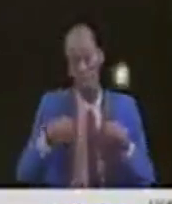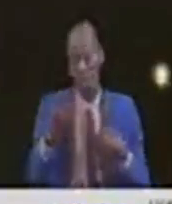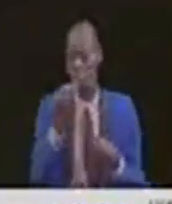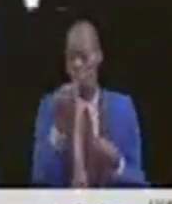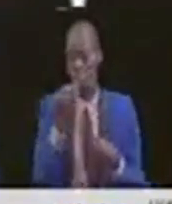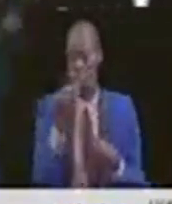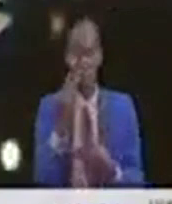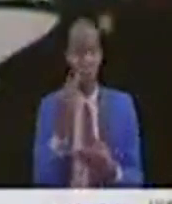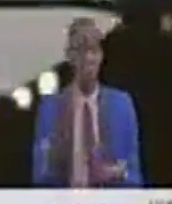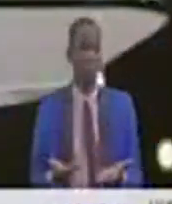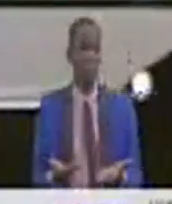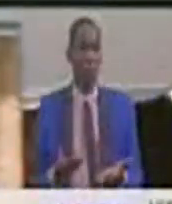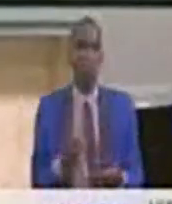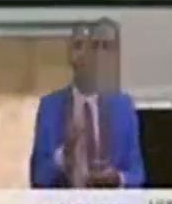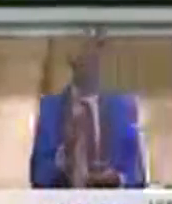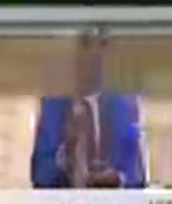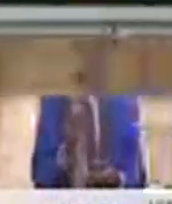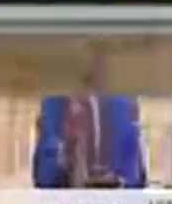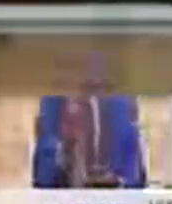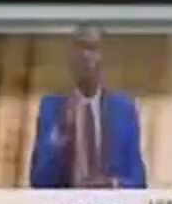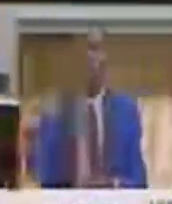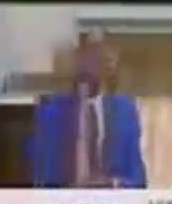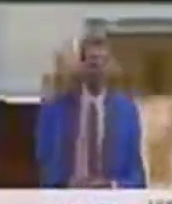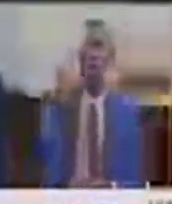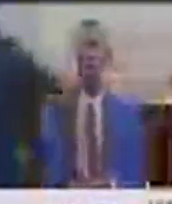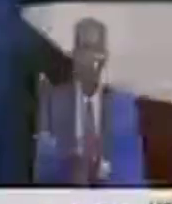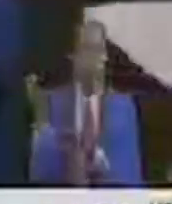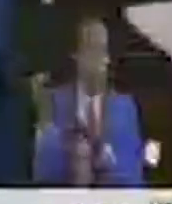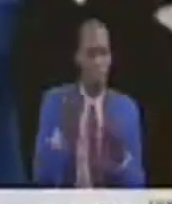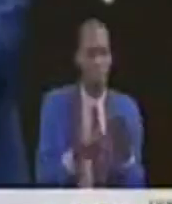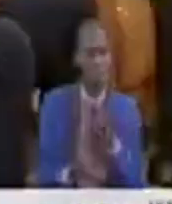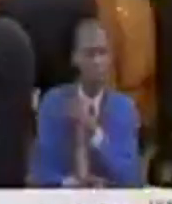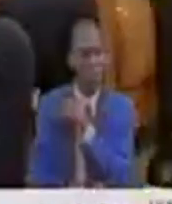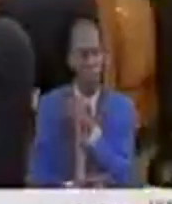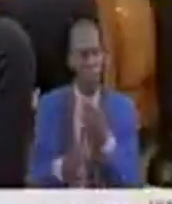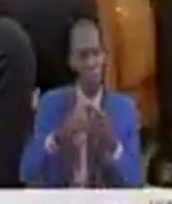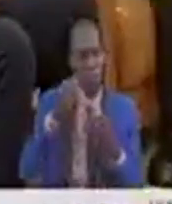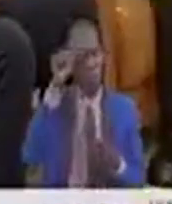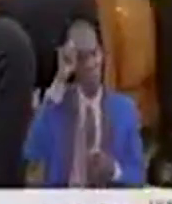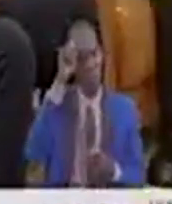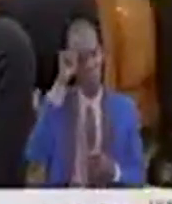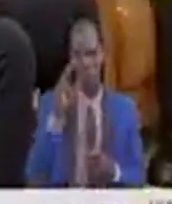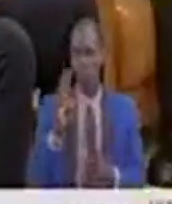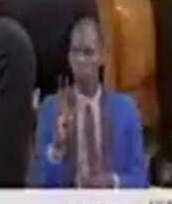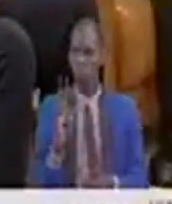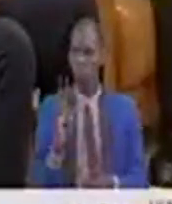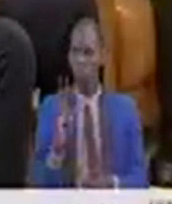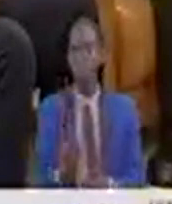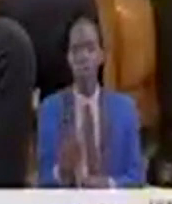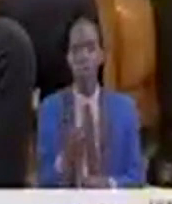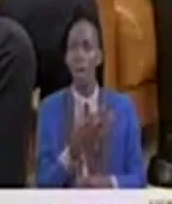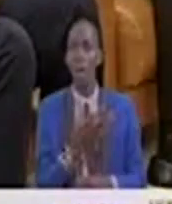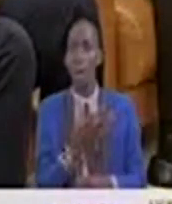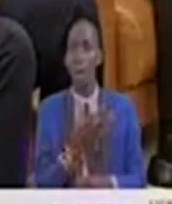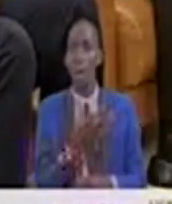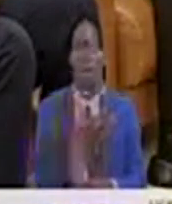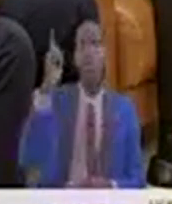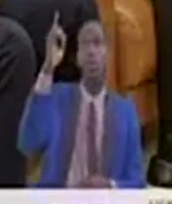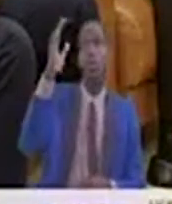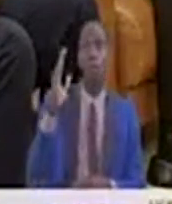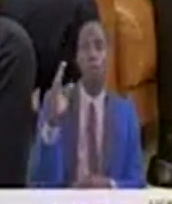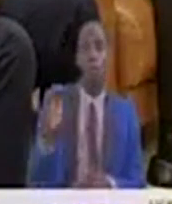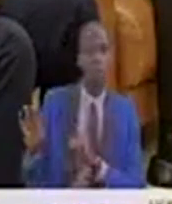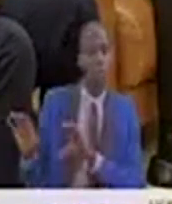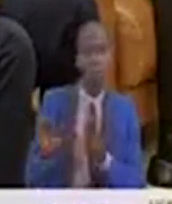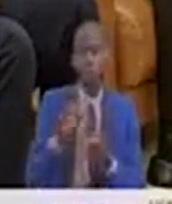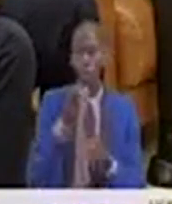God that brought the temptation, and God did not create Eve, make